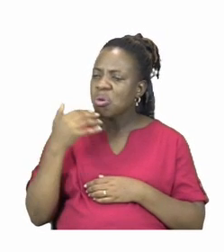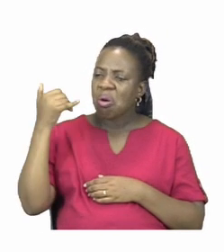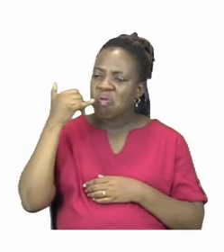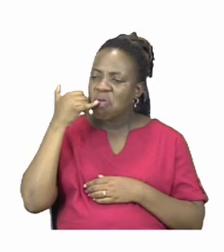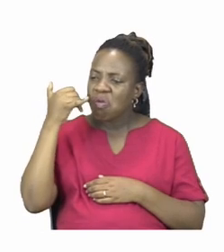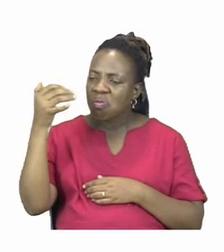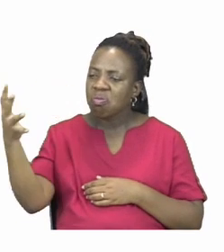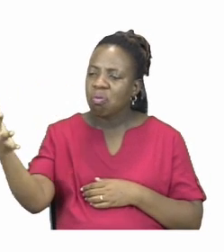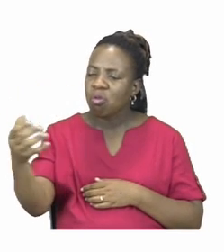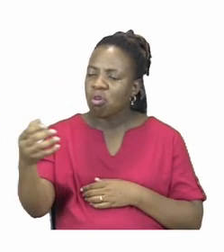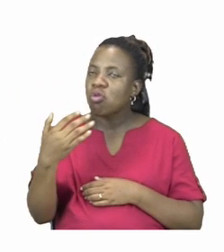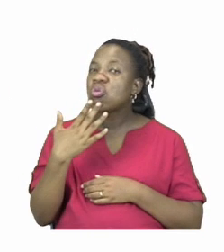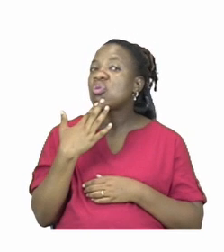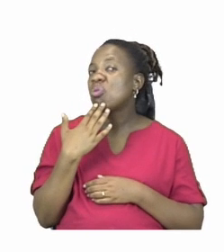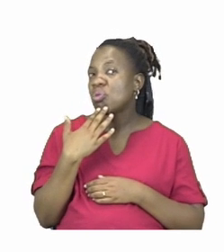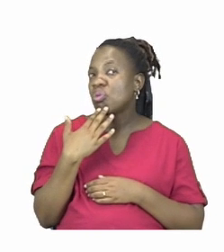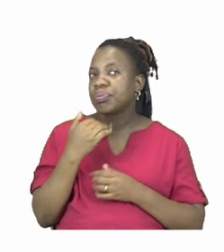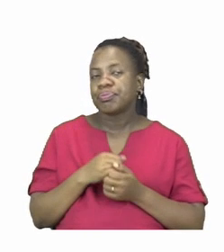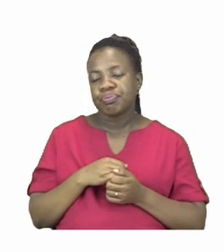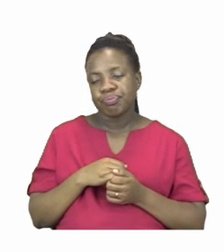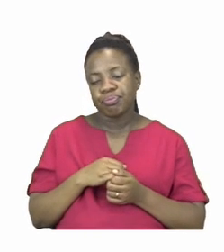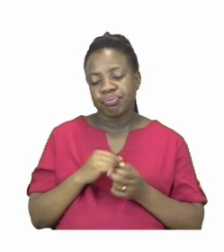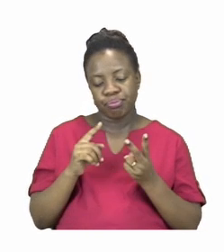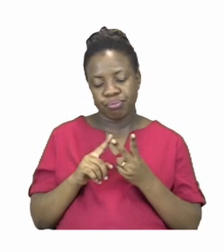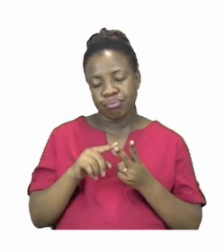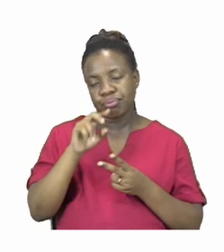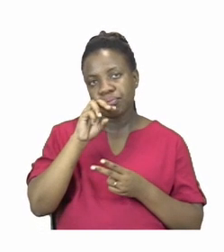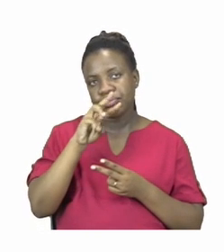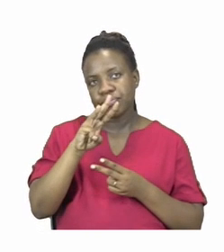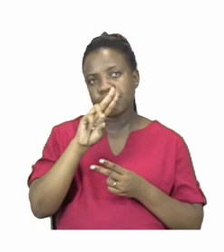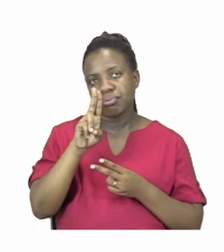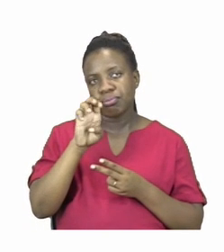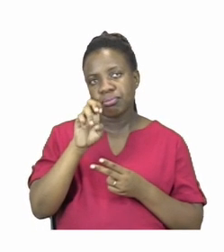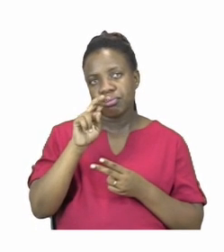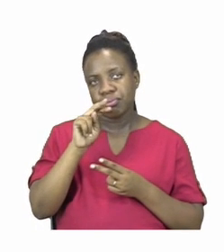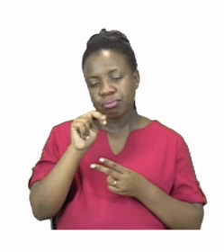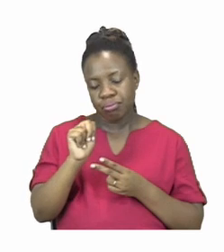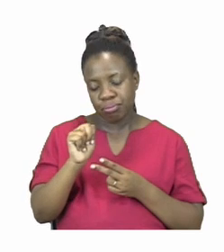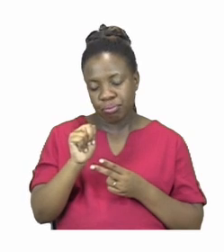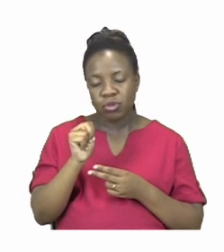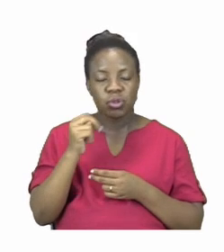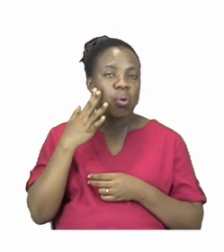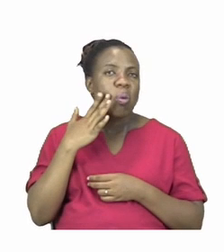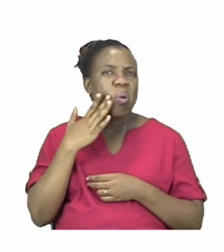When we are talking about when, it is about a specific time or place.